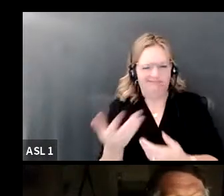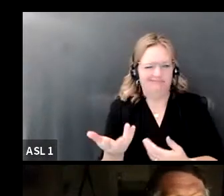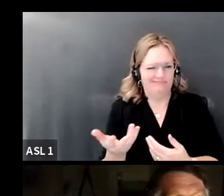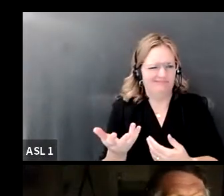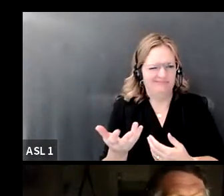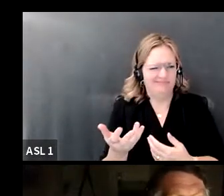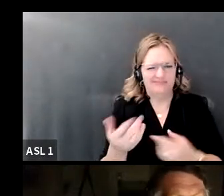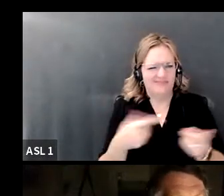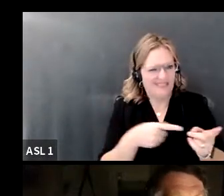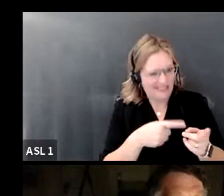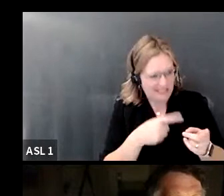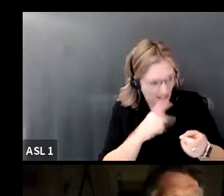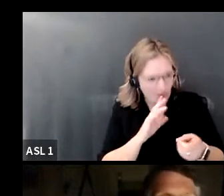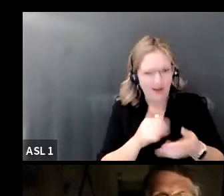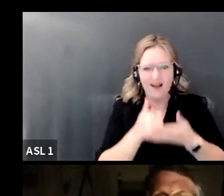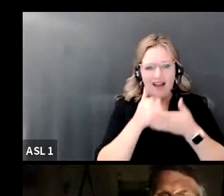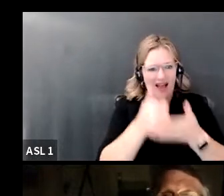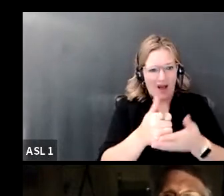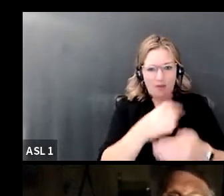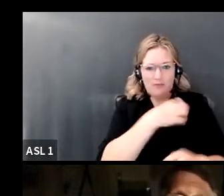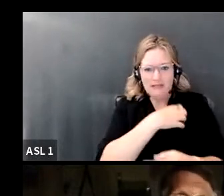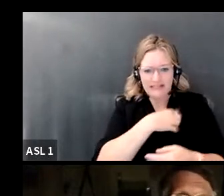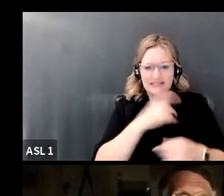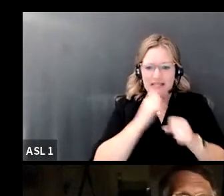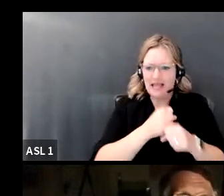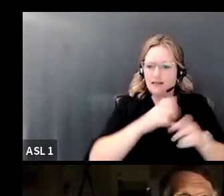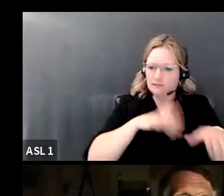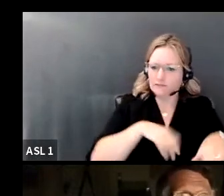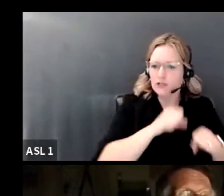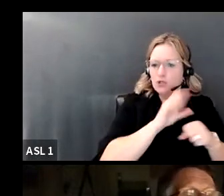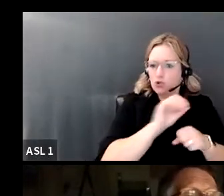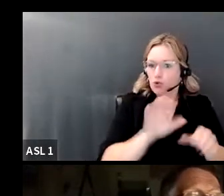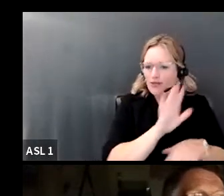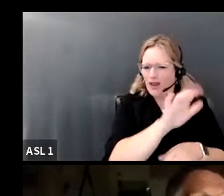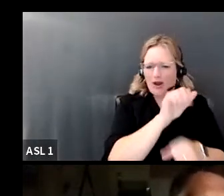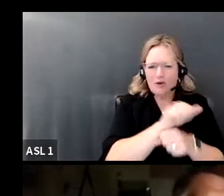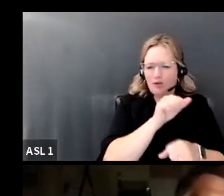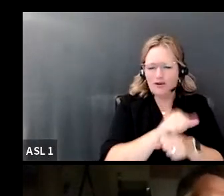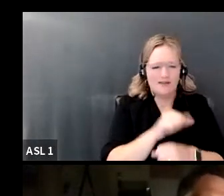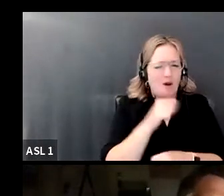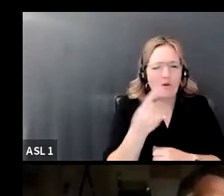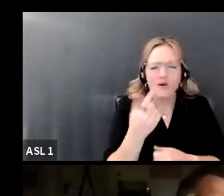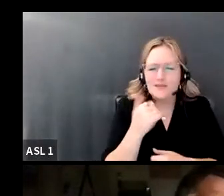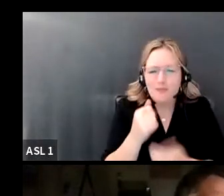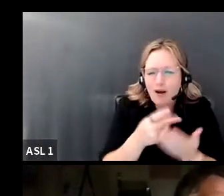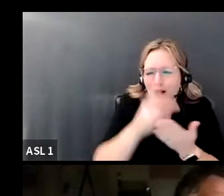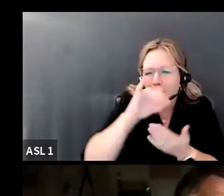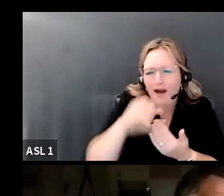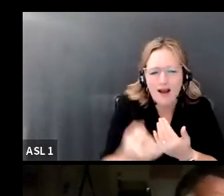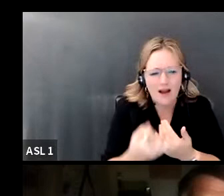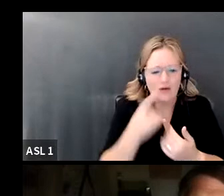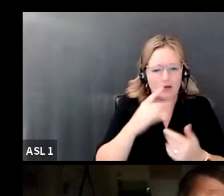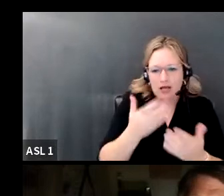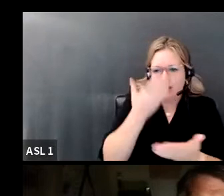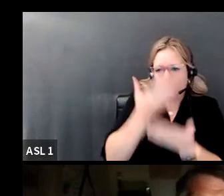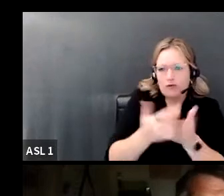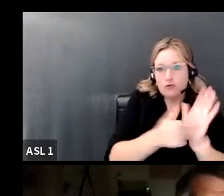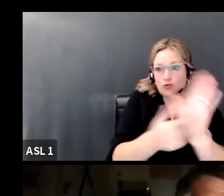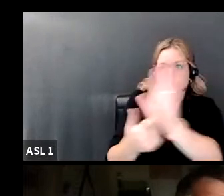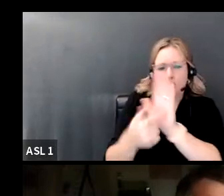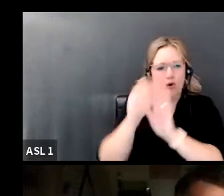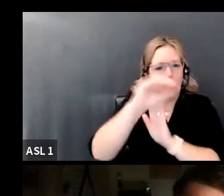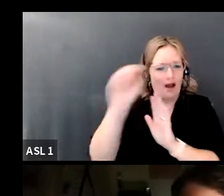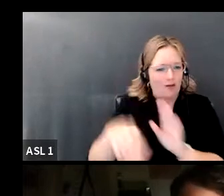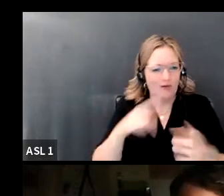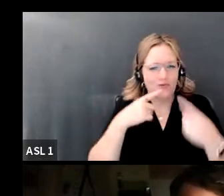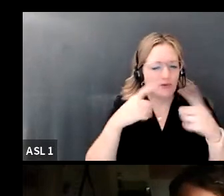free up the police police to do the police work this small project will not provide proofs of concept to the city